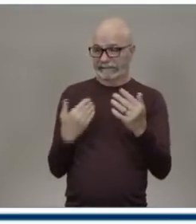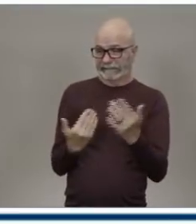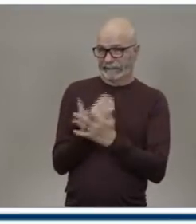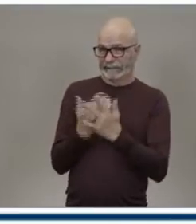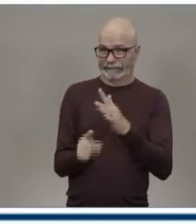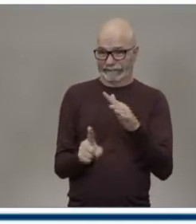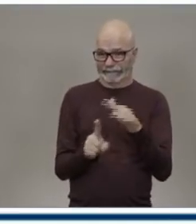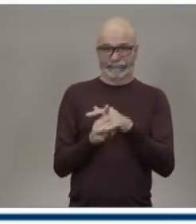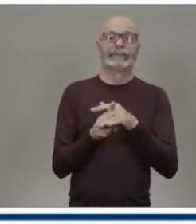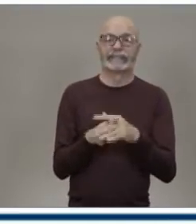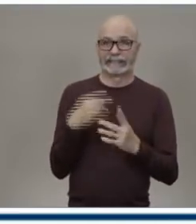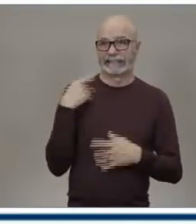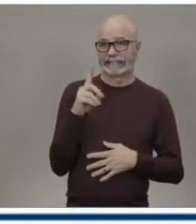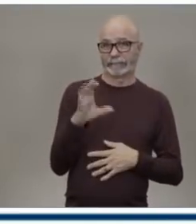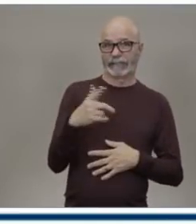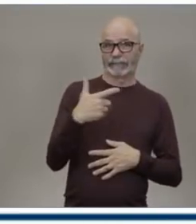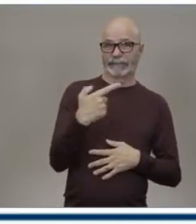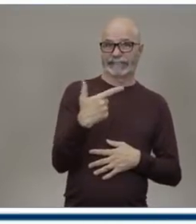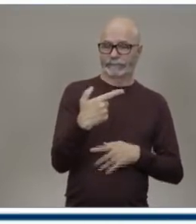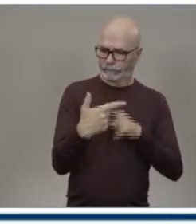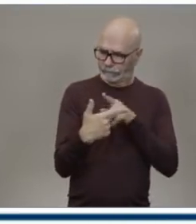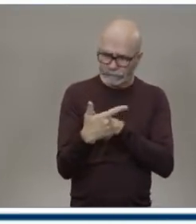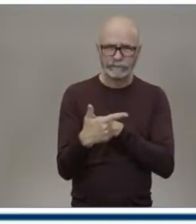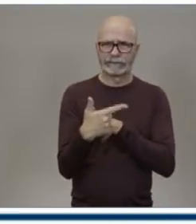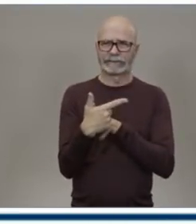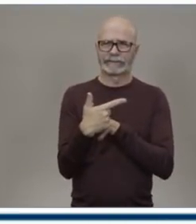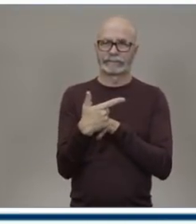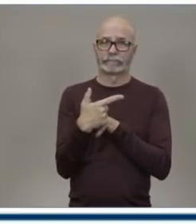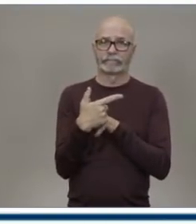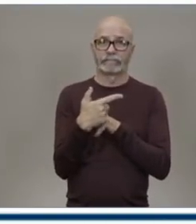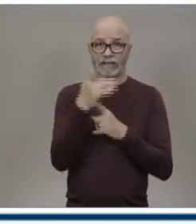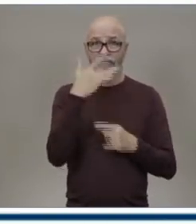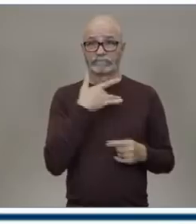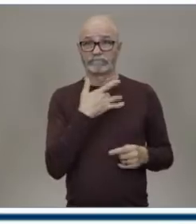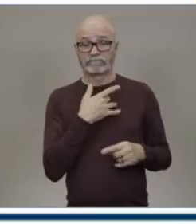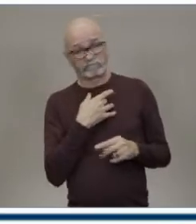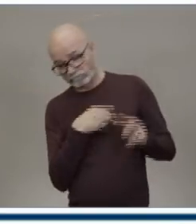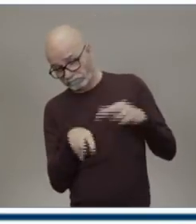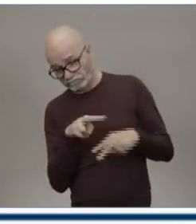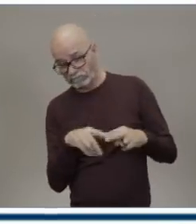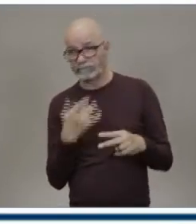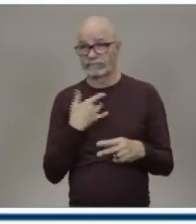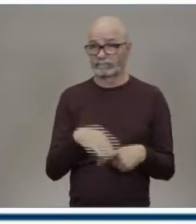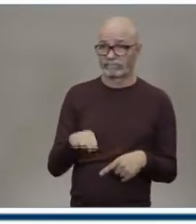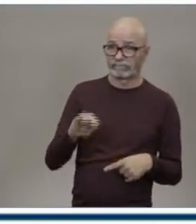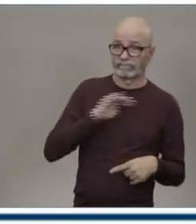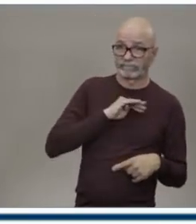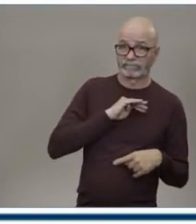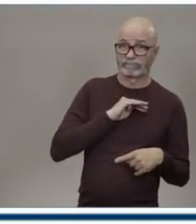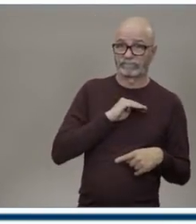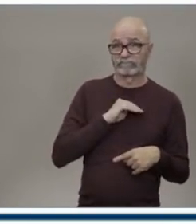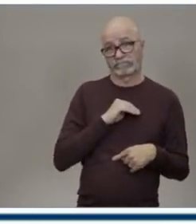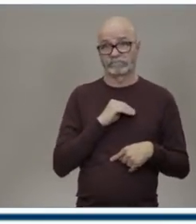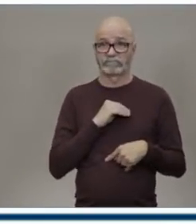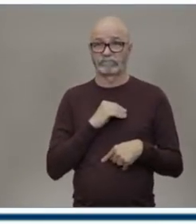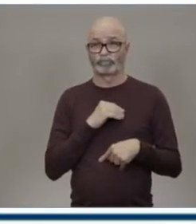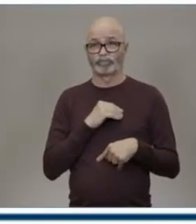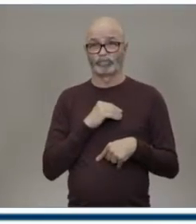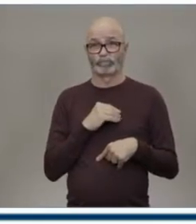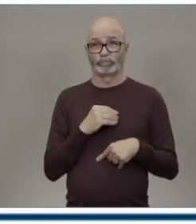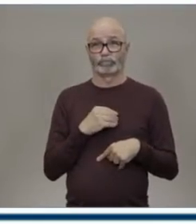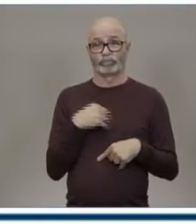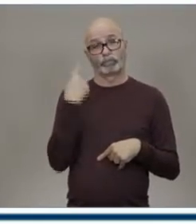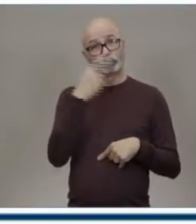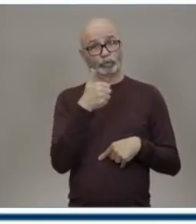I just want to know, are you satisfied at this point? Does it bode well for January? What can you